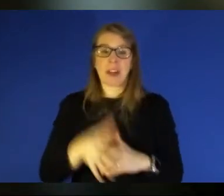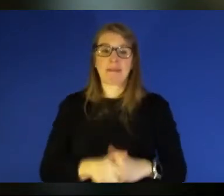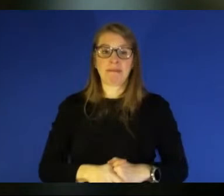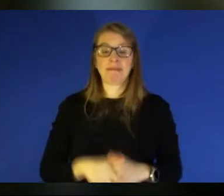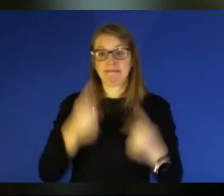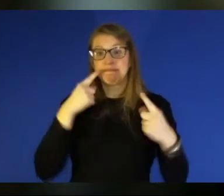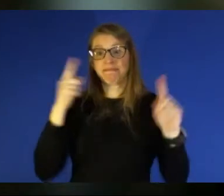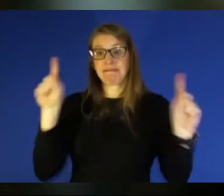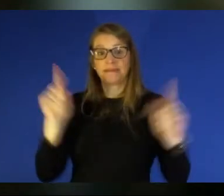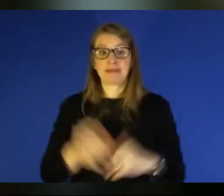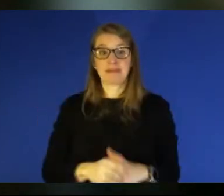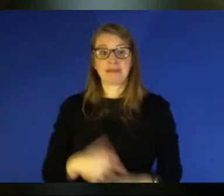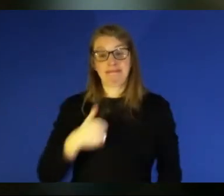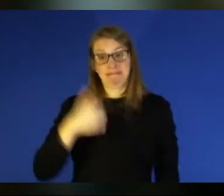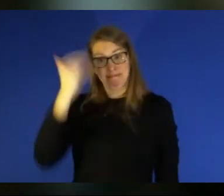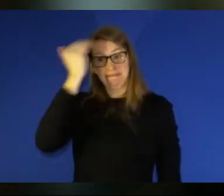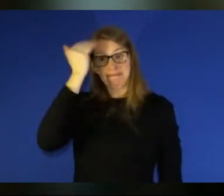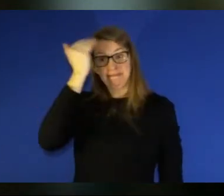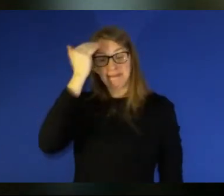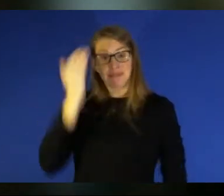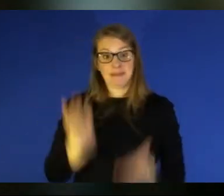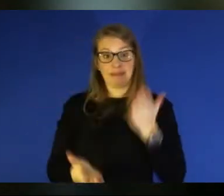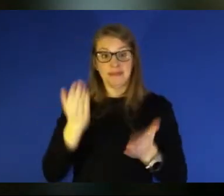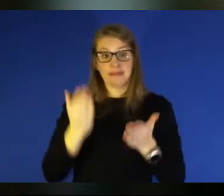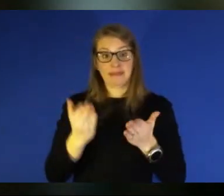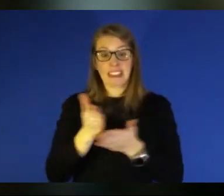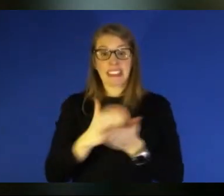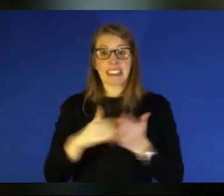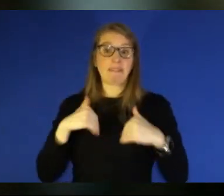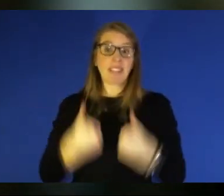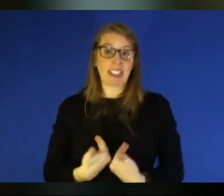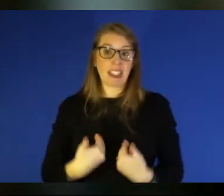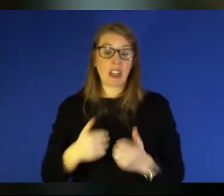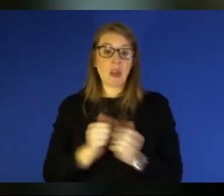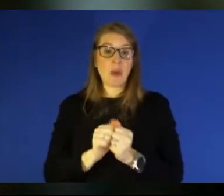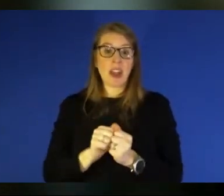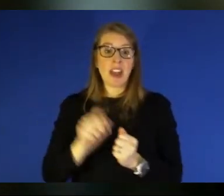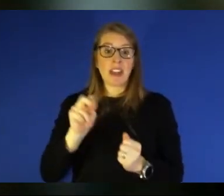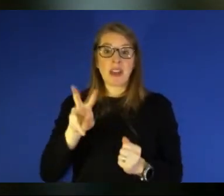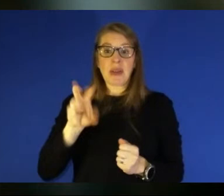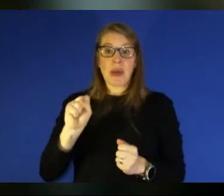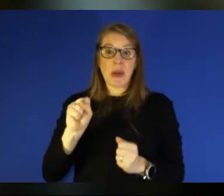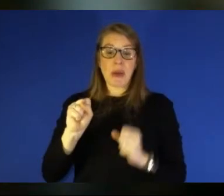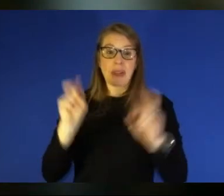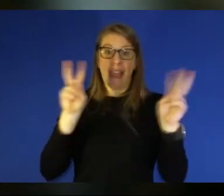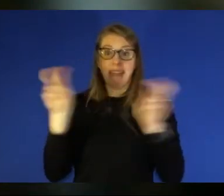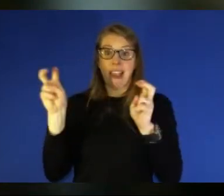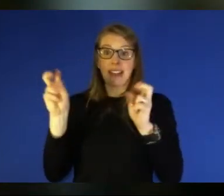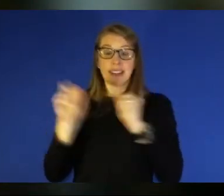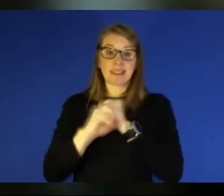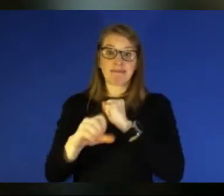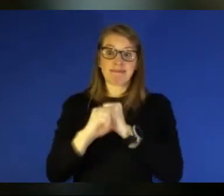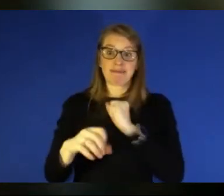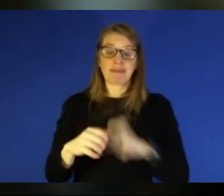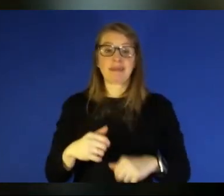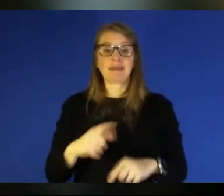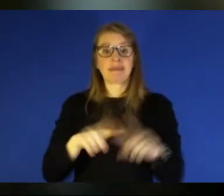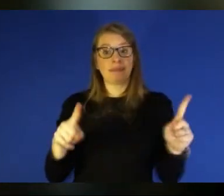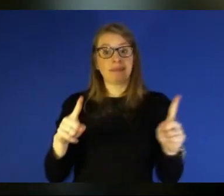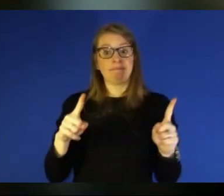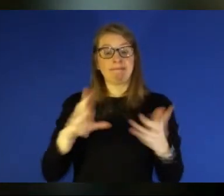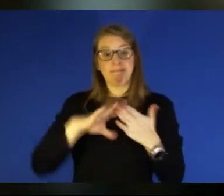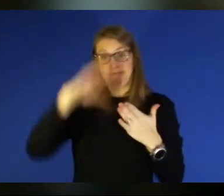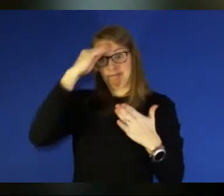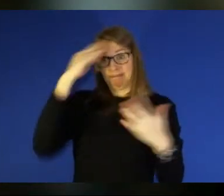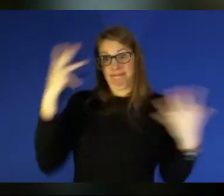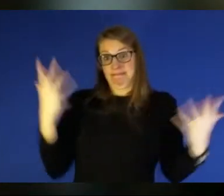I'm aware that there might be some fatigue with some of our news headlines lately, and our takeaway